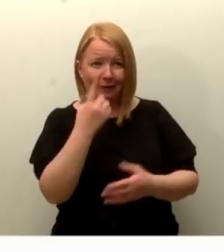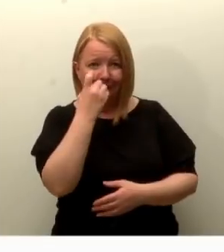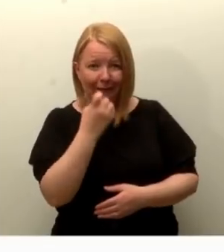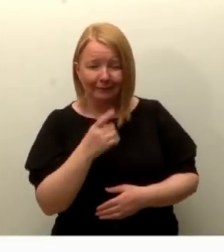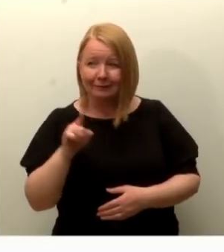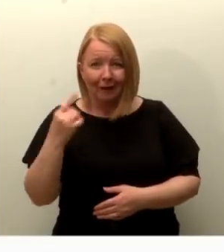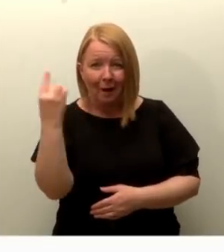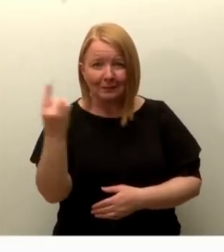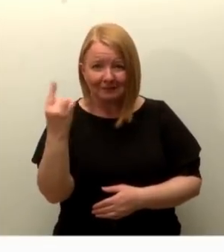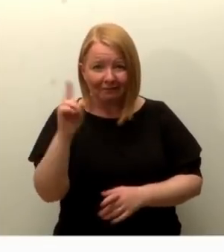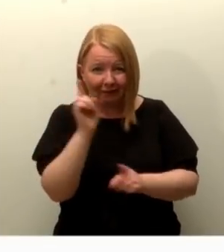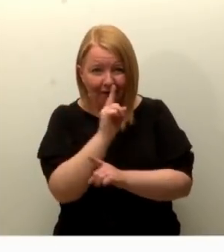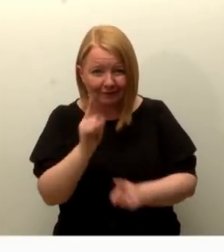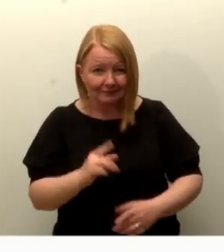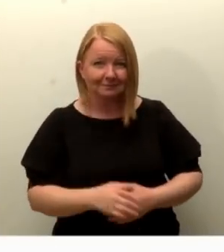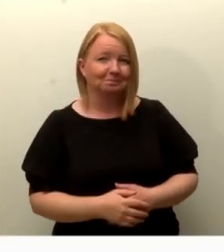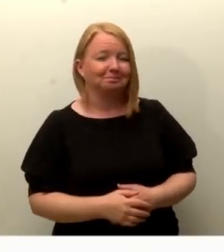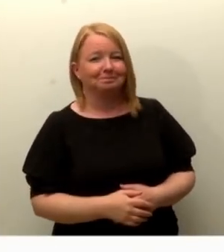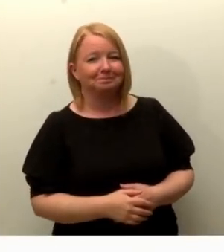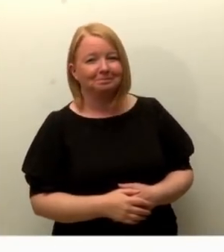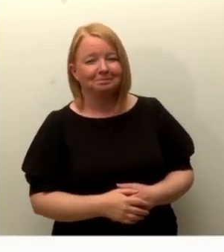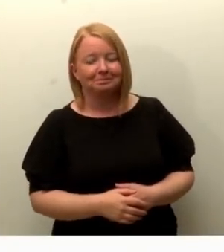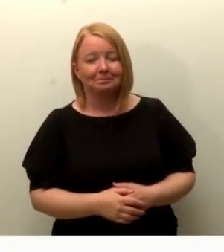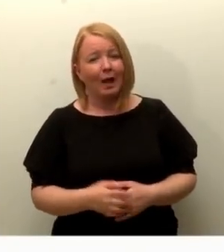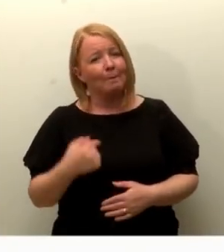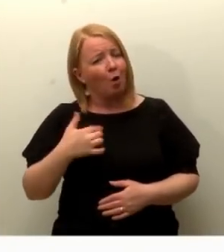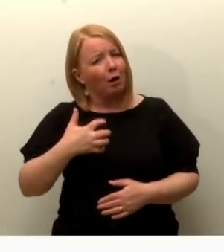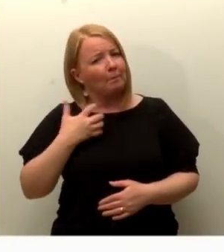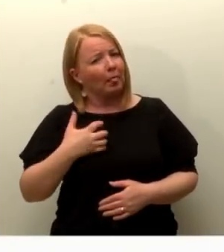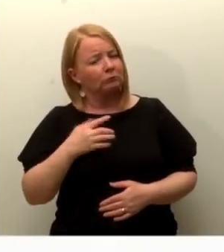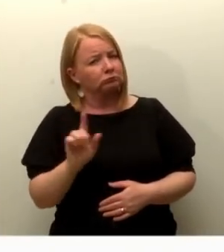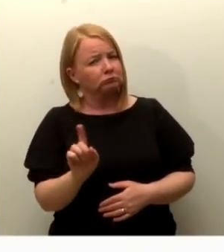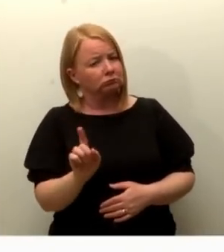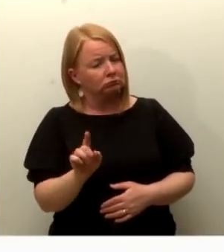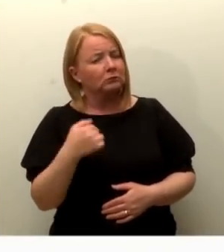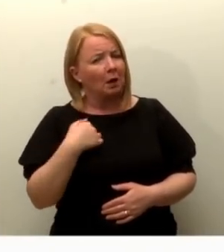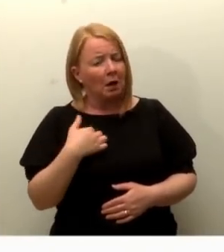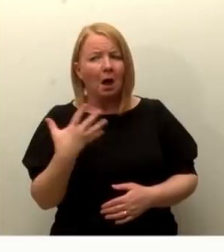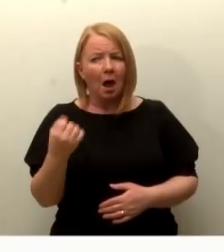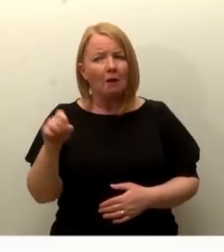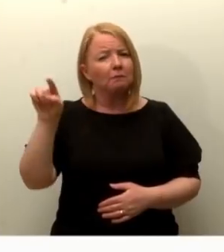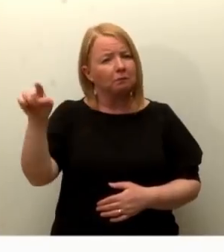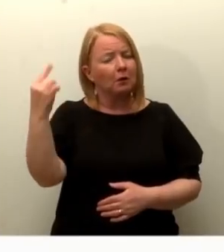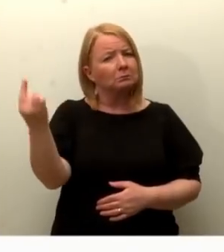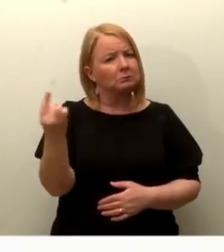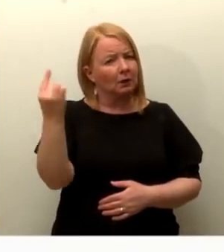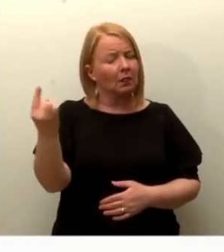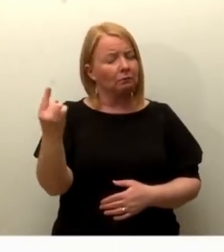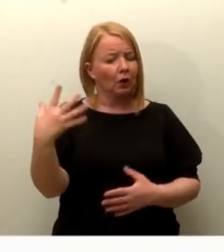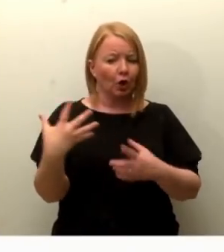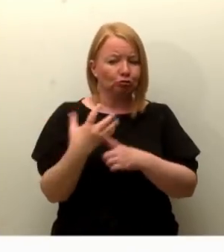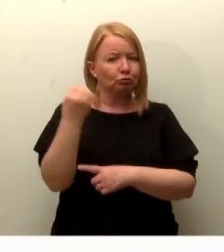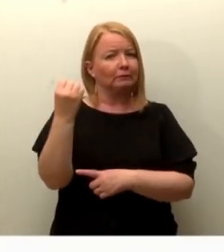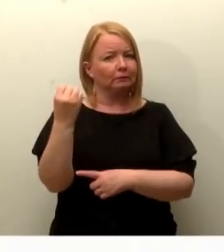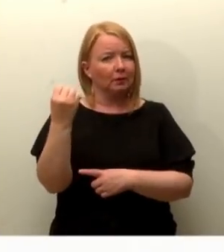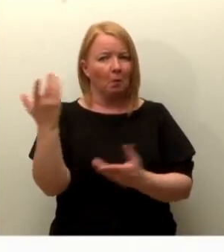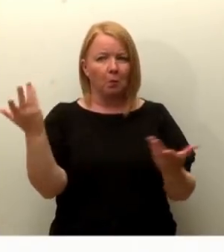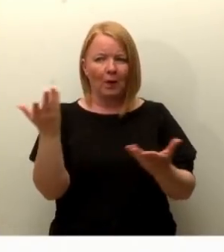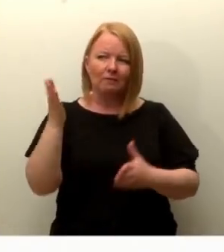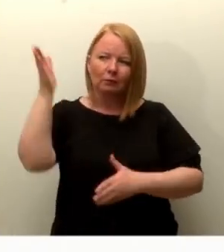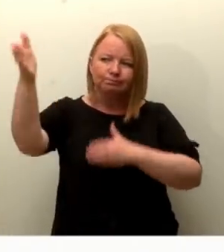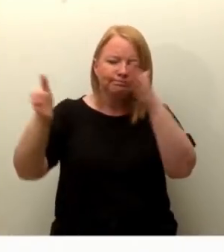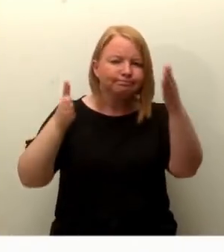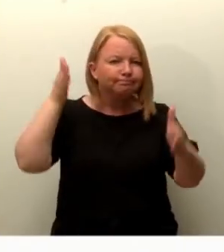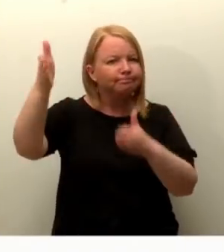not even him. I am not complaining, as whatever Parag achieves and wherever he goes, he is